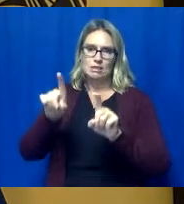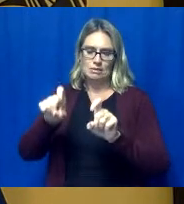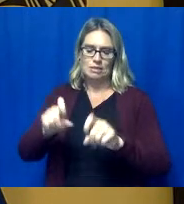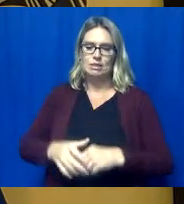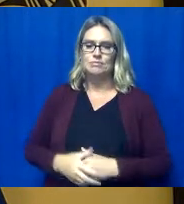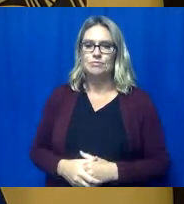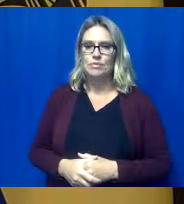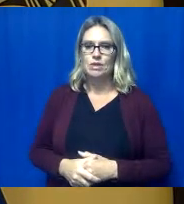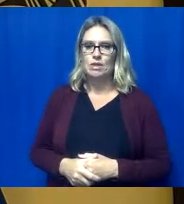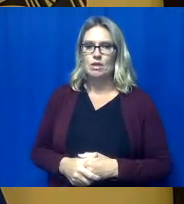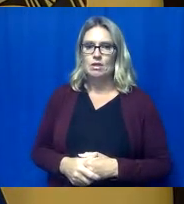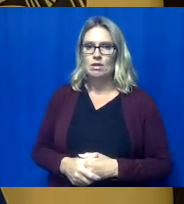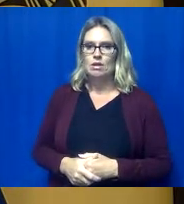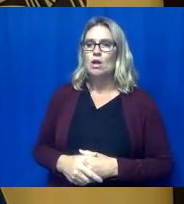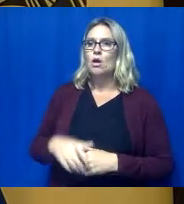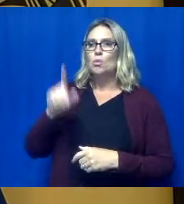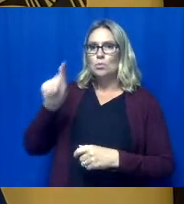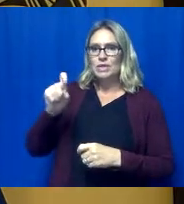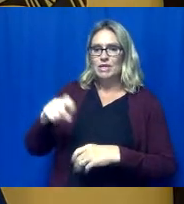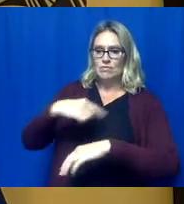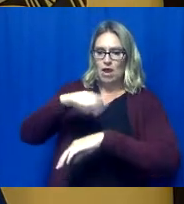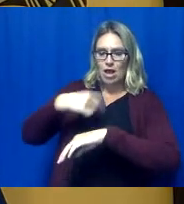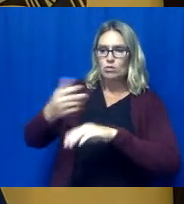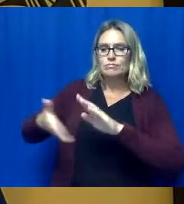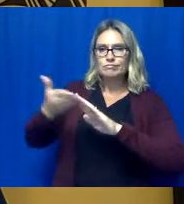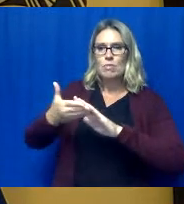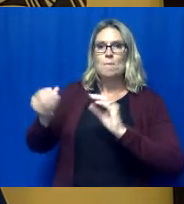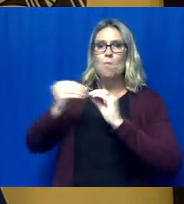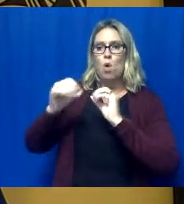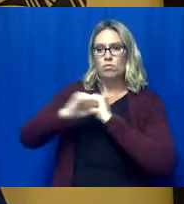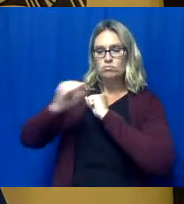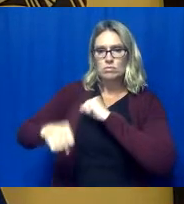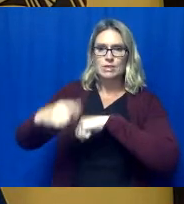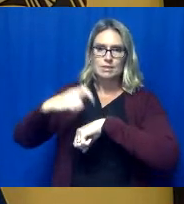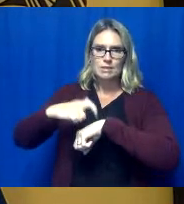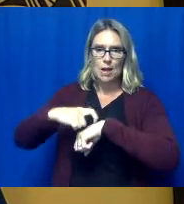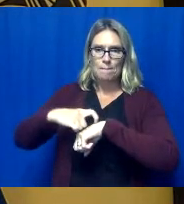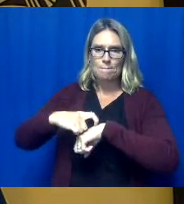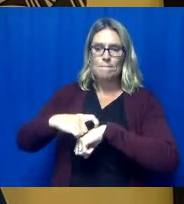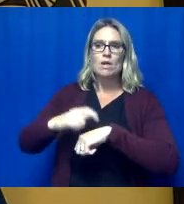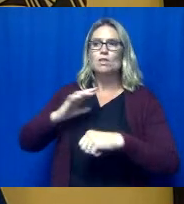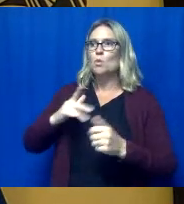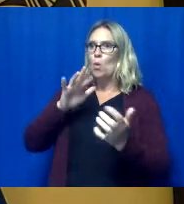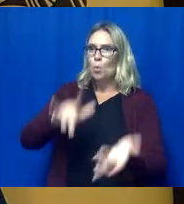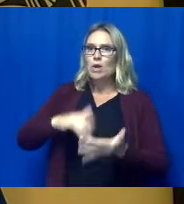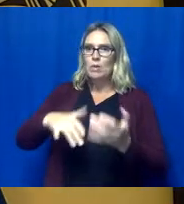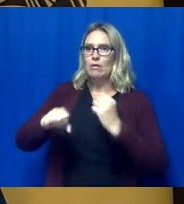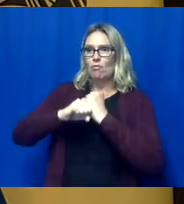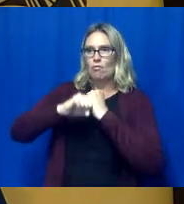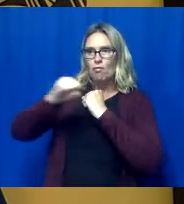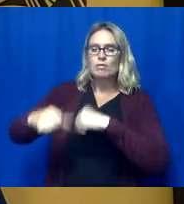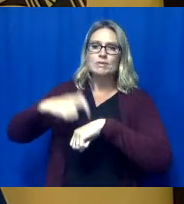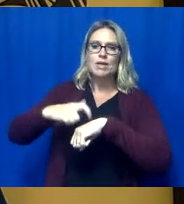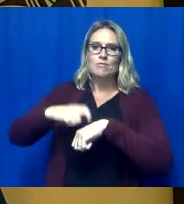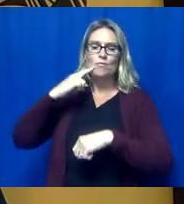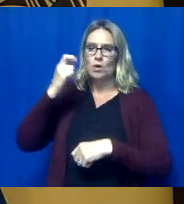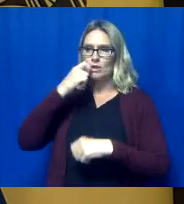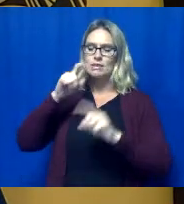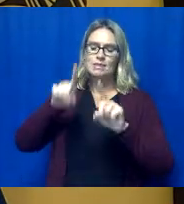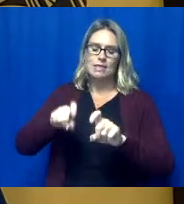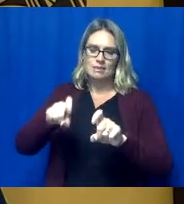find ways to increase both hours of operation and capacity to help alleviate the longer than normal times for testing.